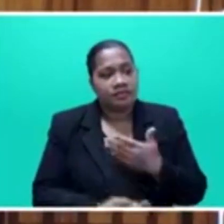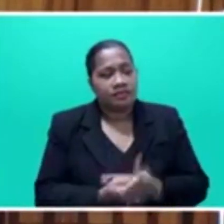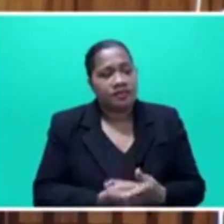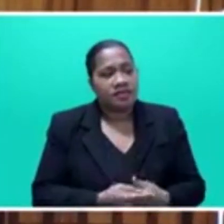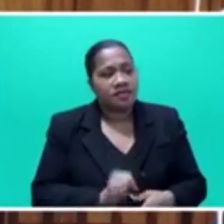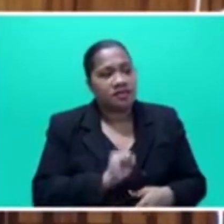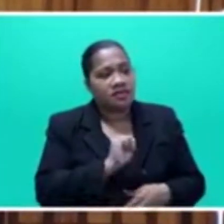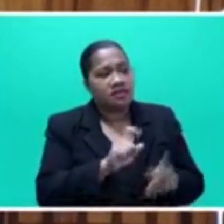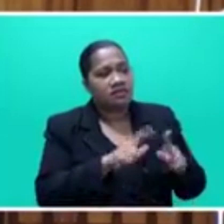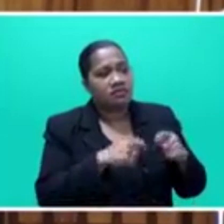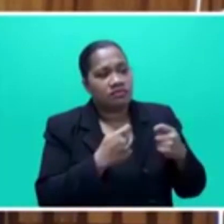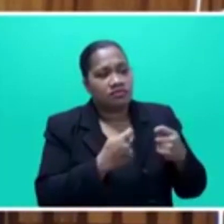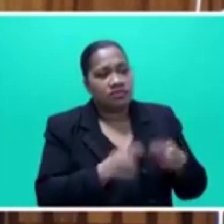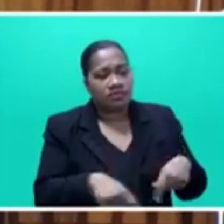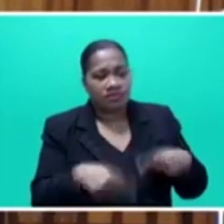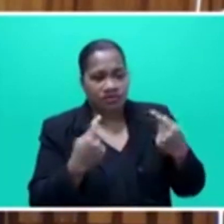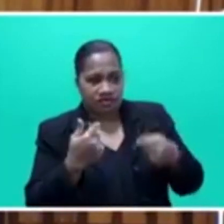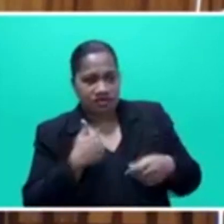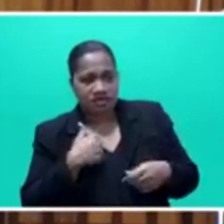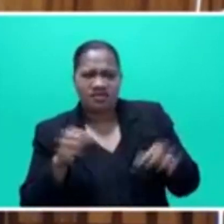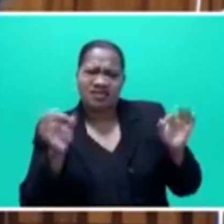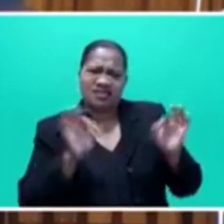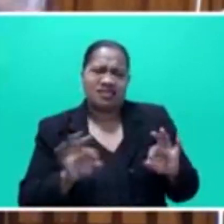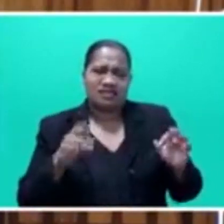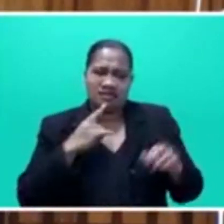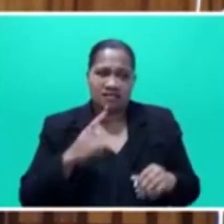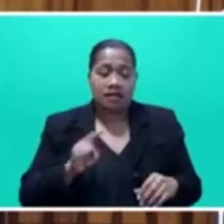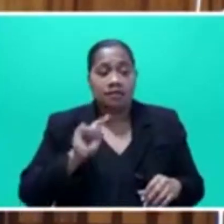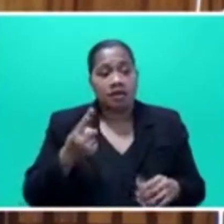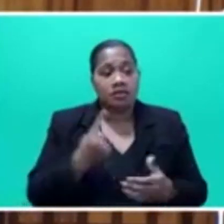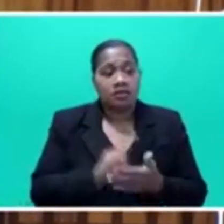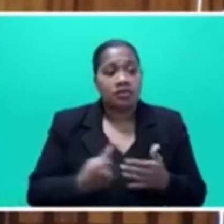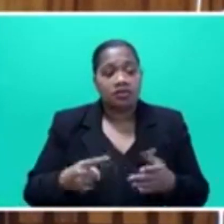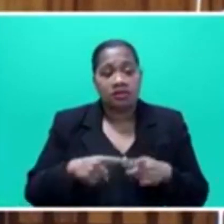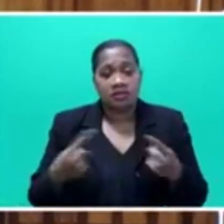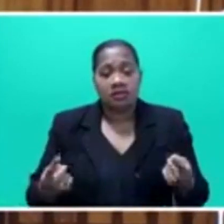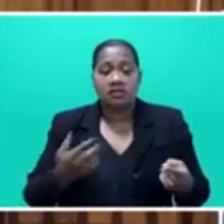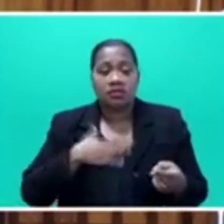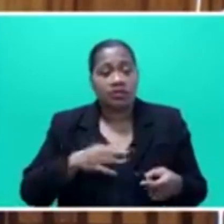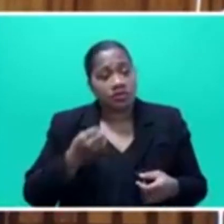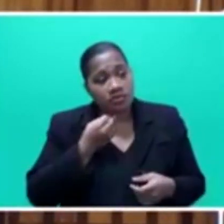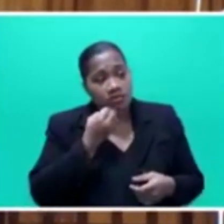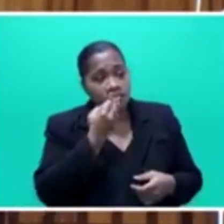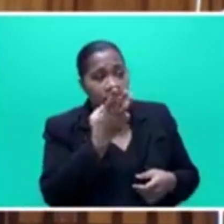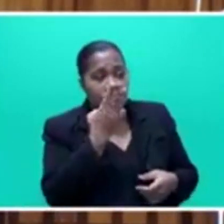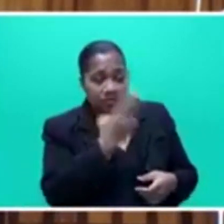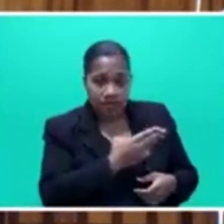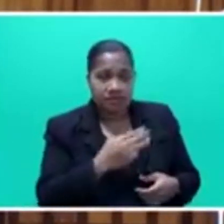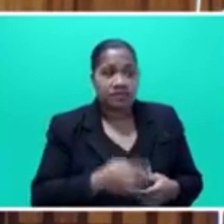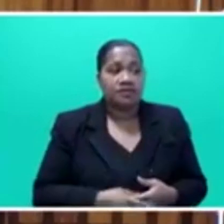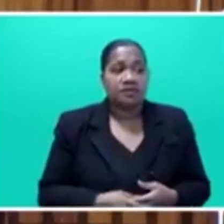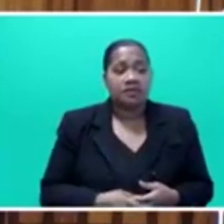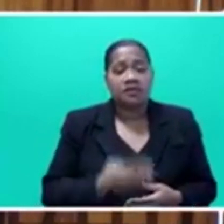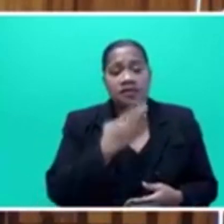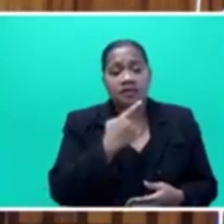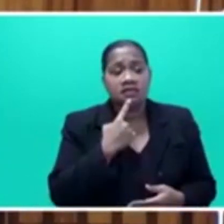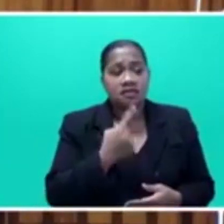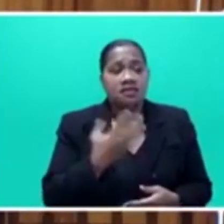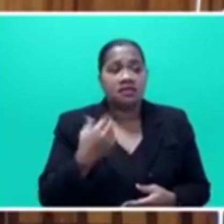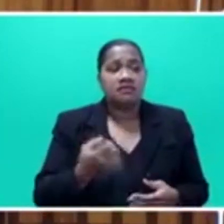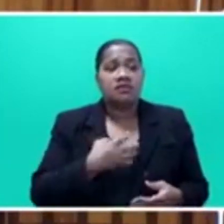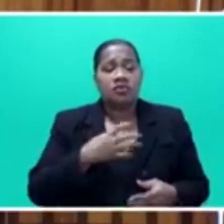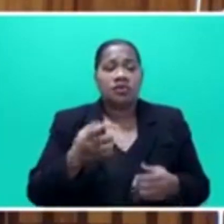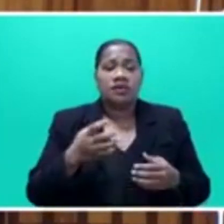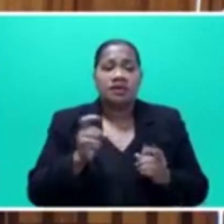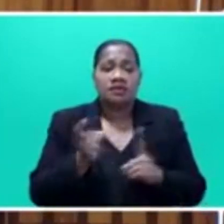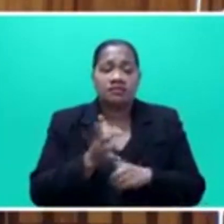mean, he does that. He's got nothing of substance to say. But the only thing I wanted to highlight to him, Mr. Speaker, sir, he said there are more important